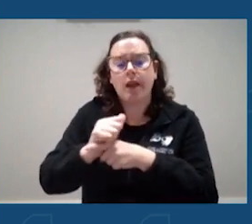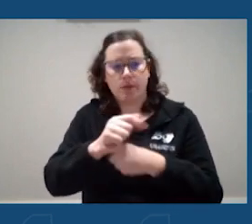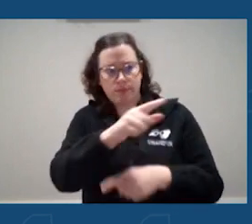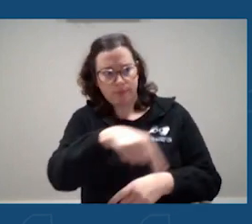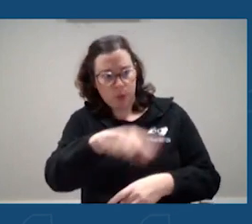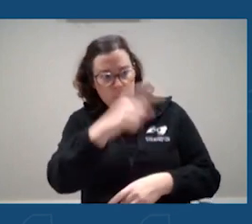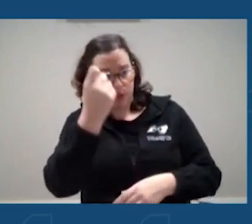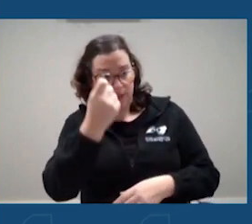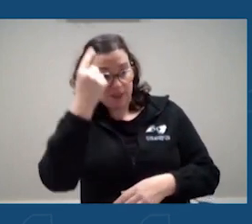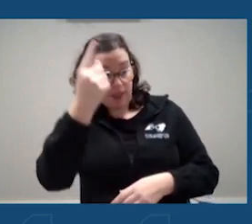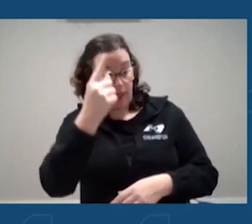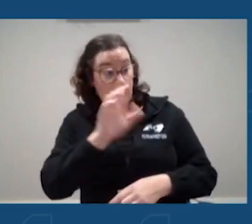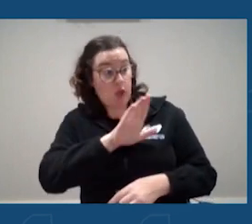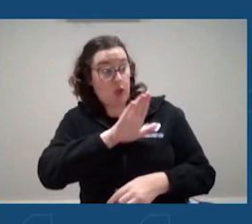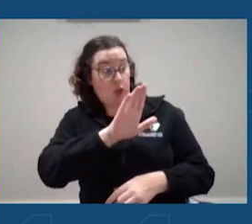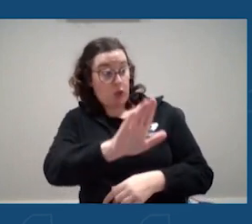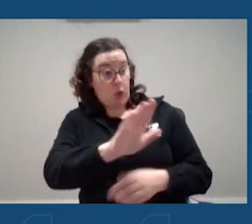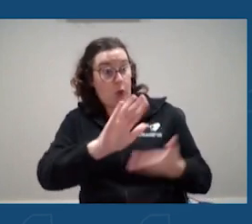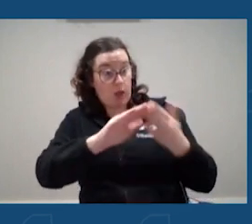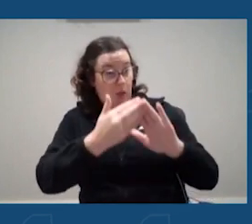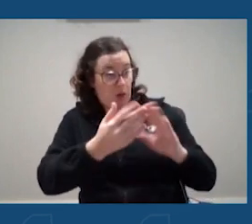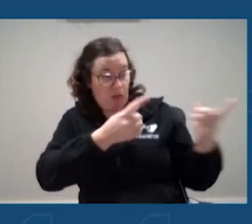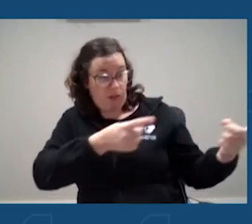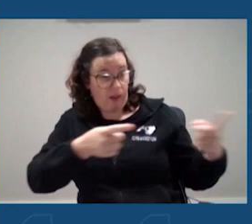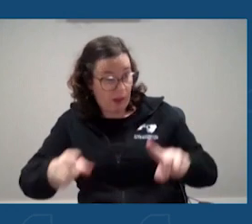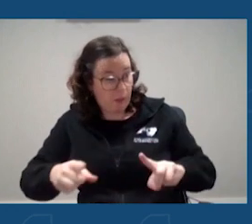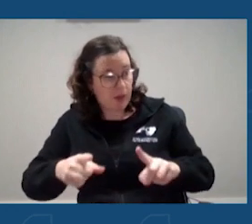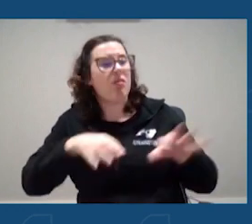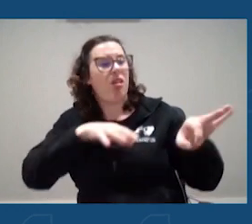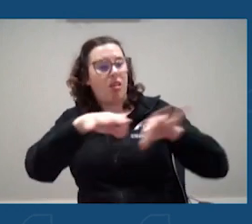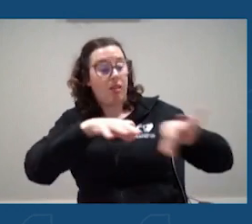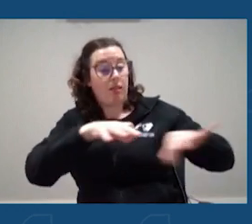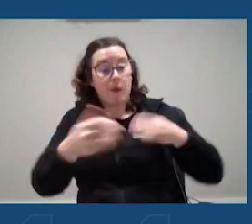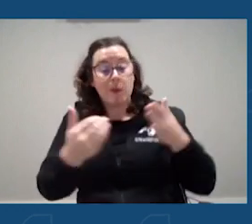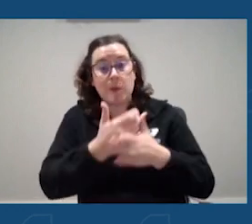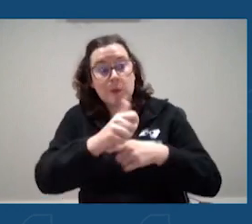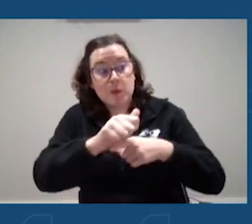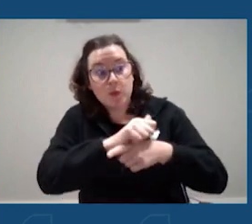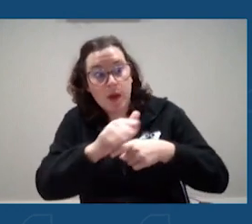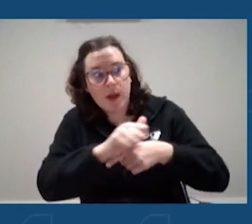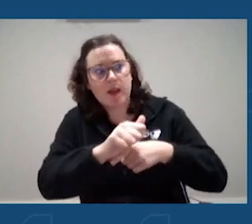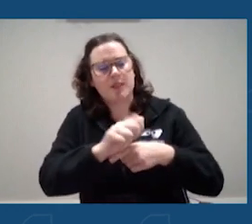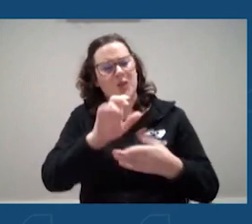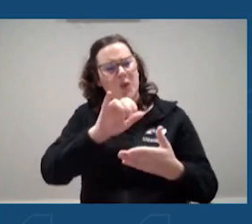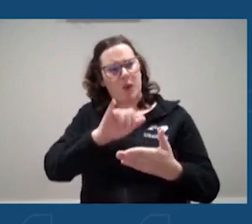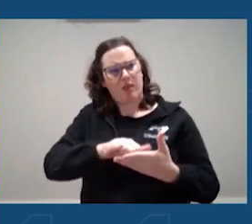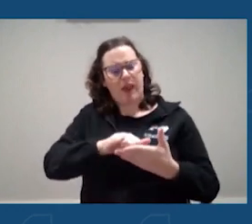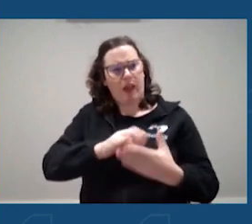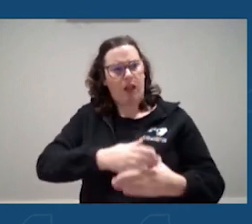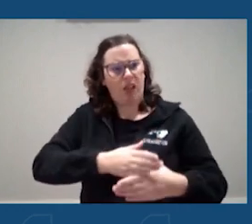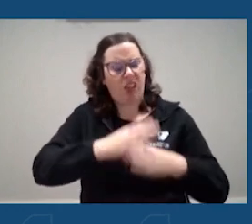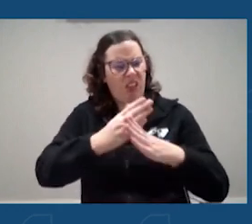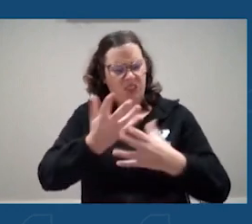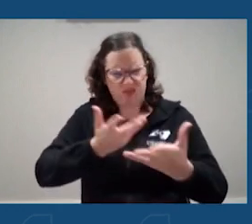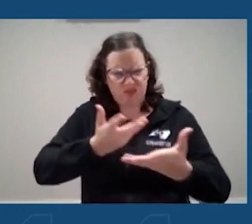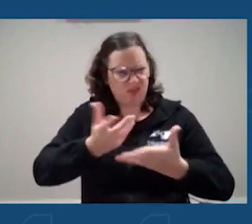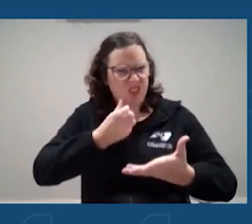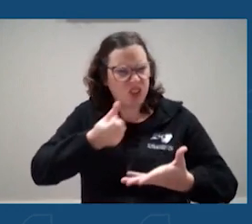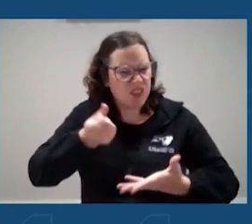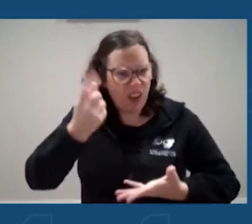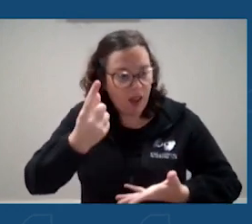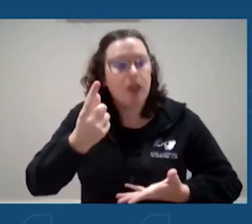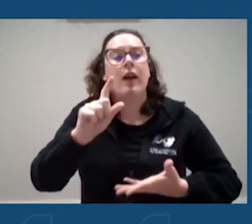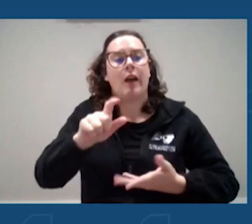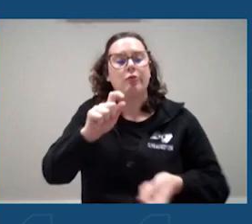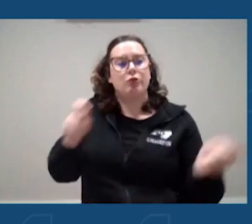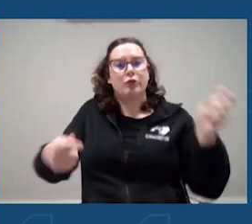people that you're charged to protect. And so we have to bridge the divide of understanding, and that's an important part of it. And that's what Rosanna works